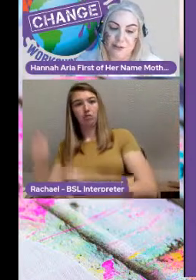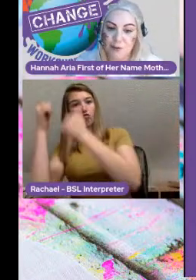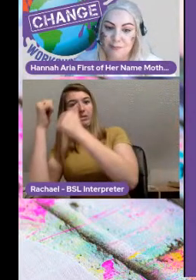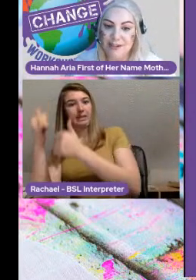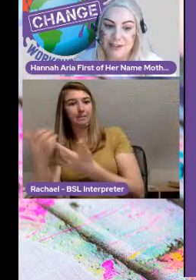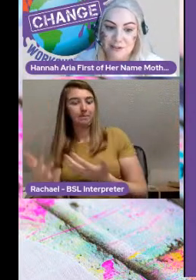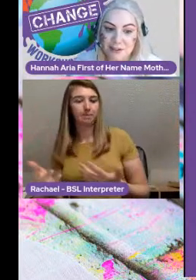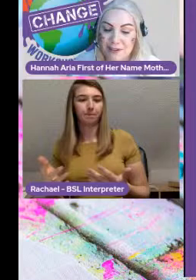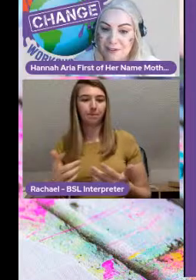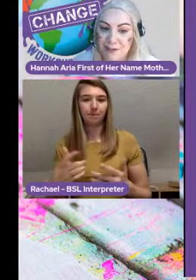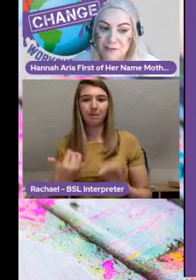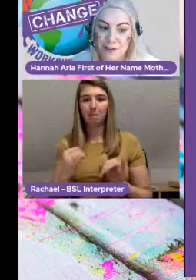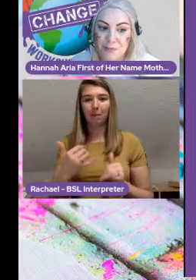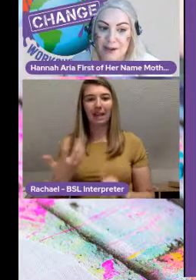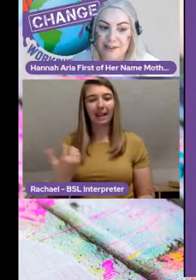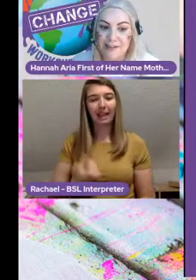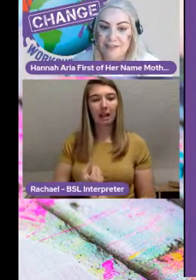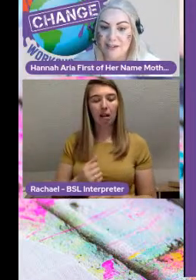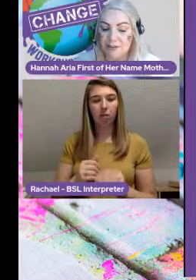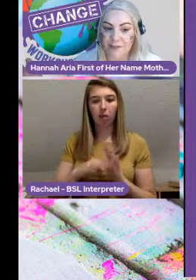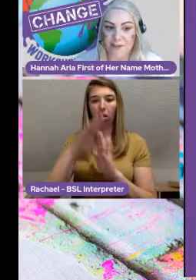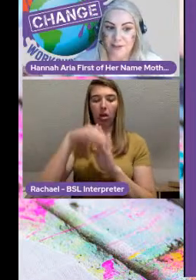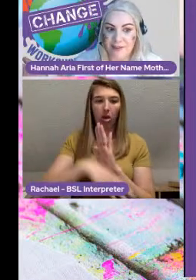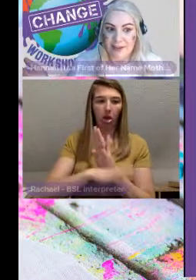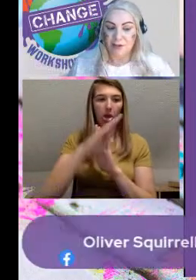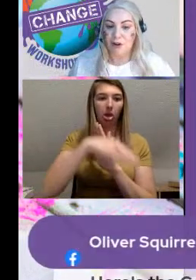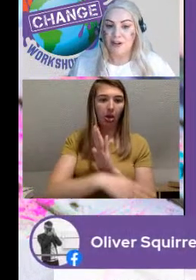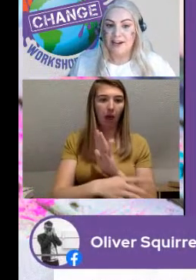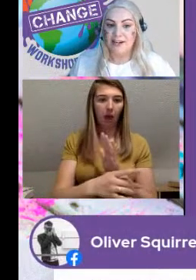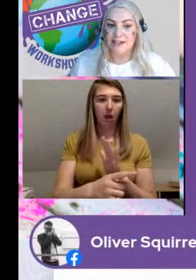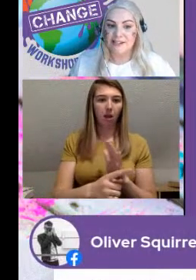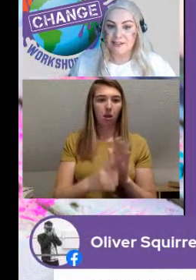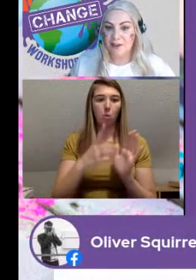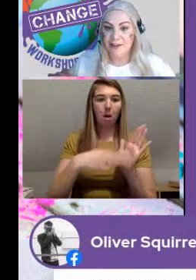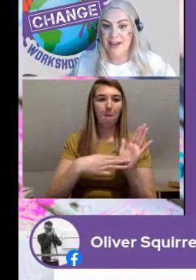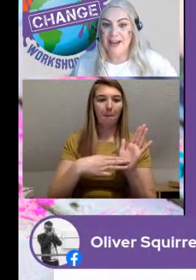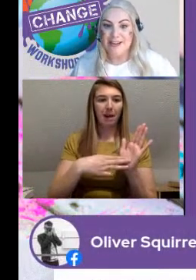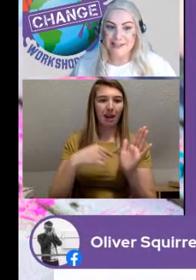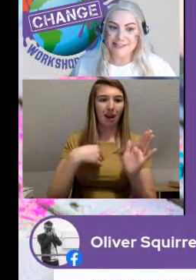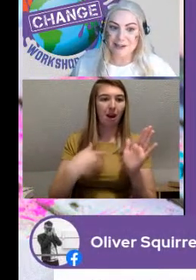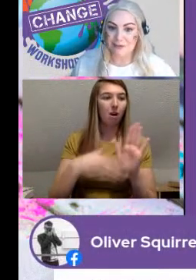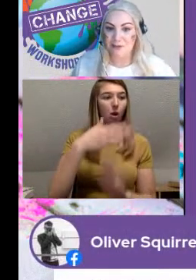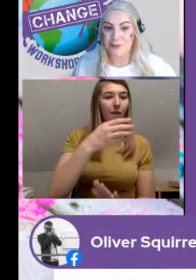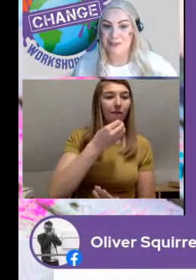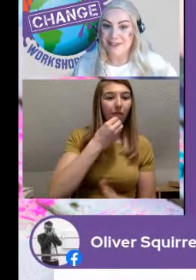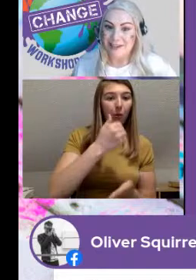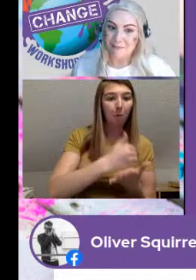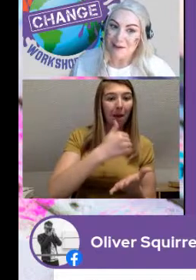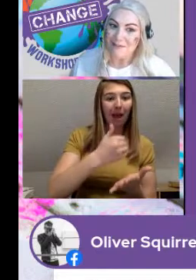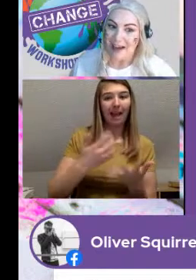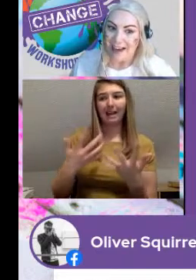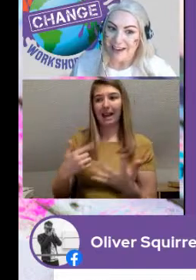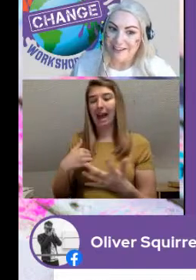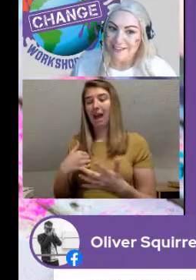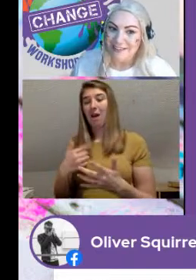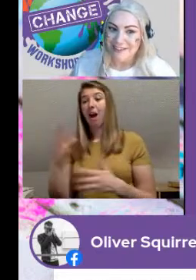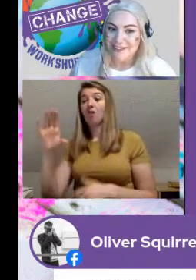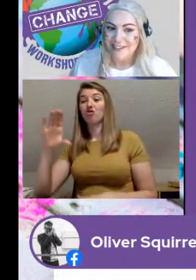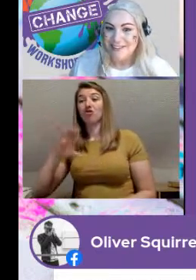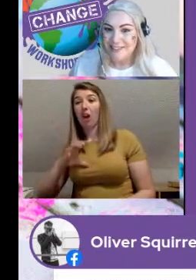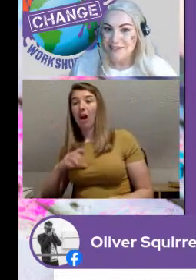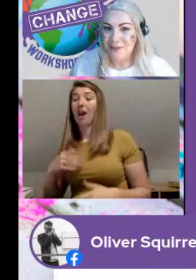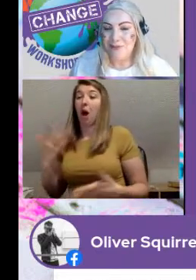inconsistent, one minute you're at the food bank, and then I get a grant in and it's like, okay, let's go for an all-you-can-eat buffet.